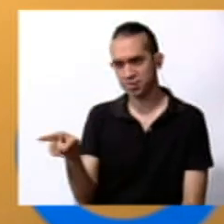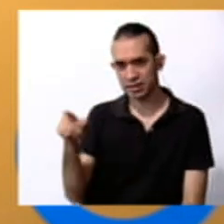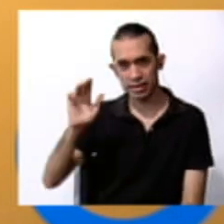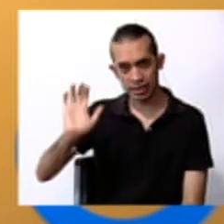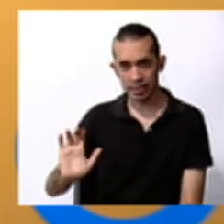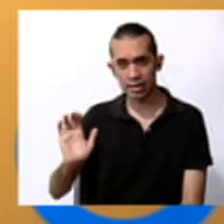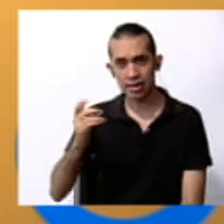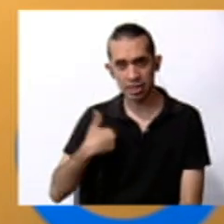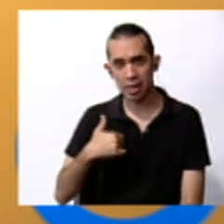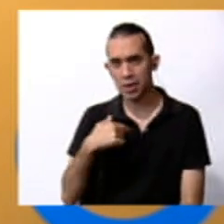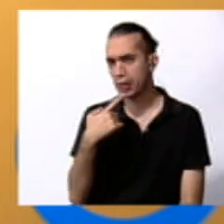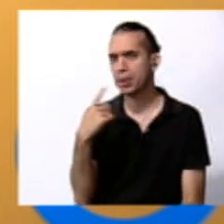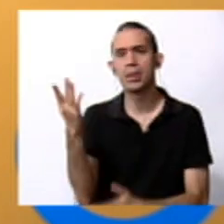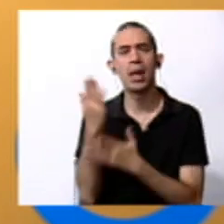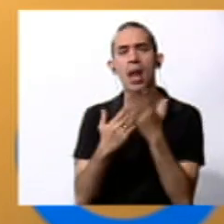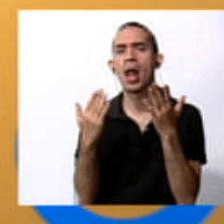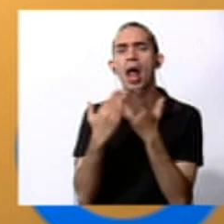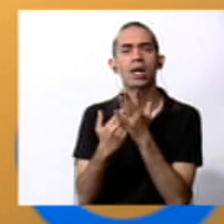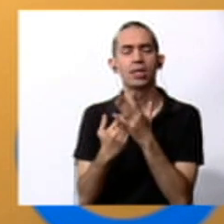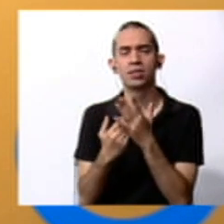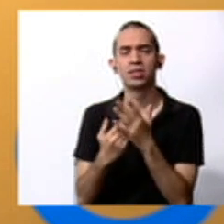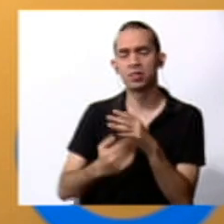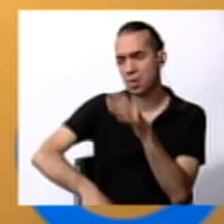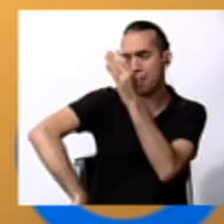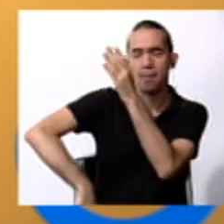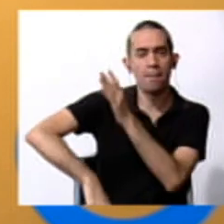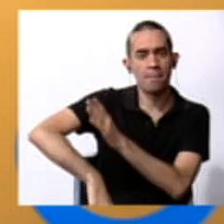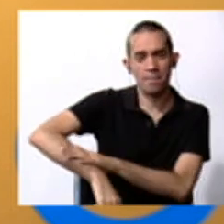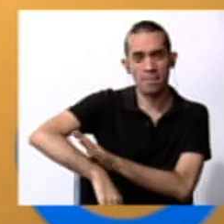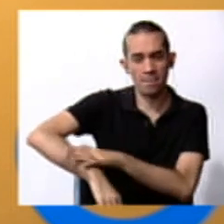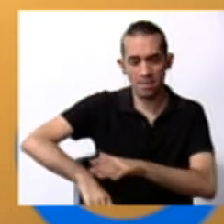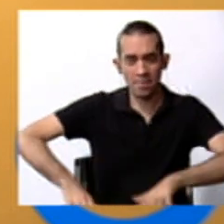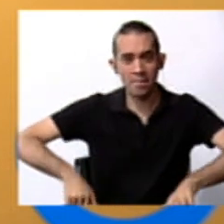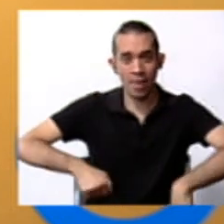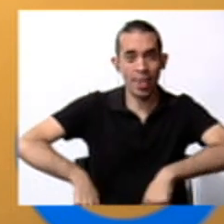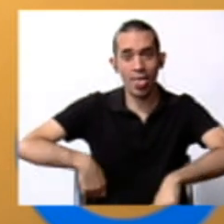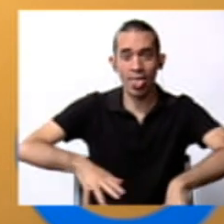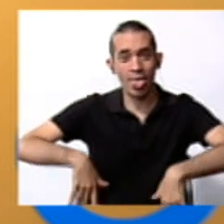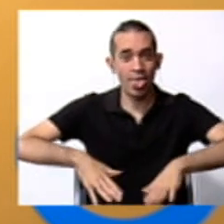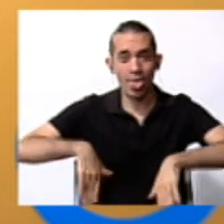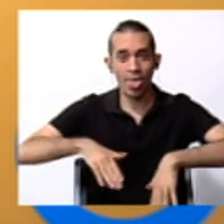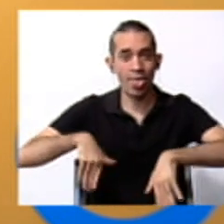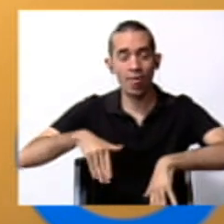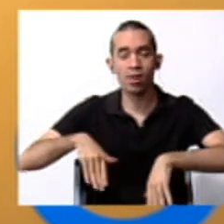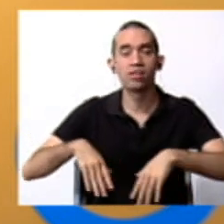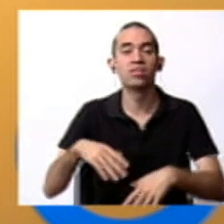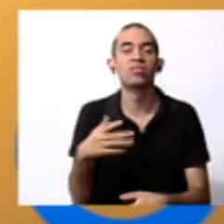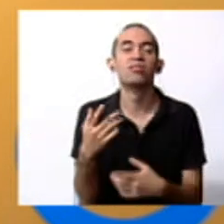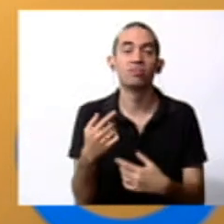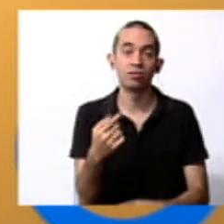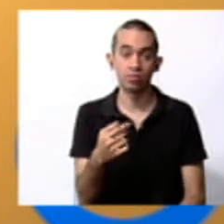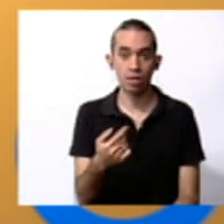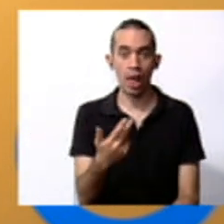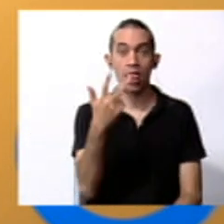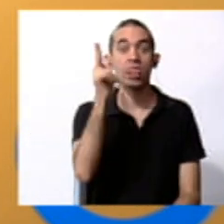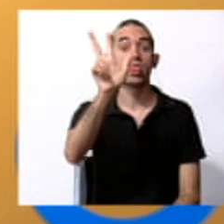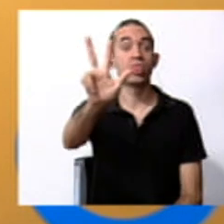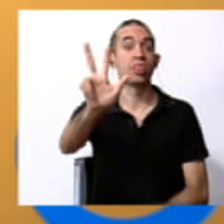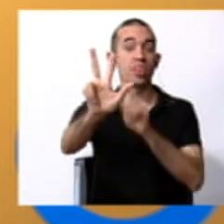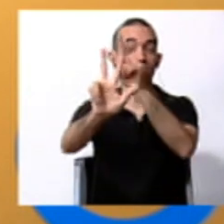mentioned something about his legs, right? He mentioned that Holly has only three